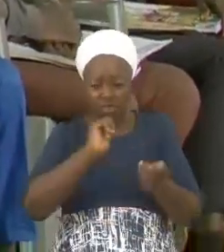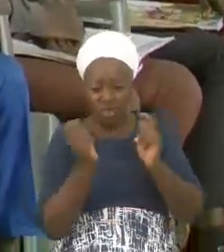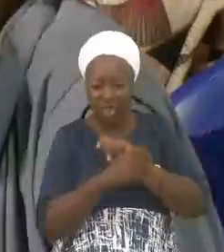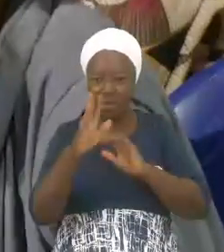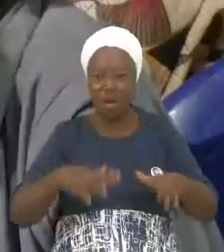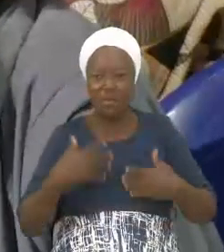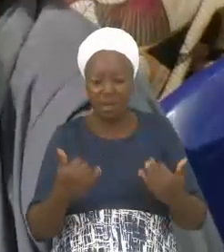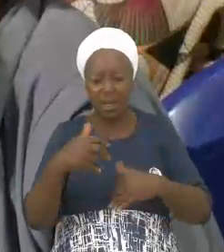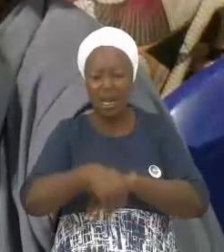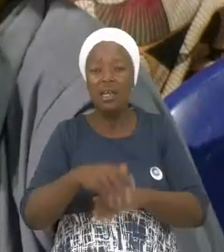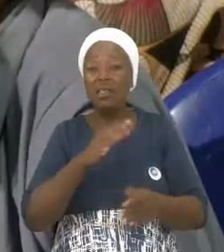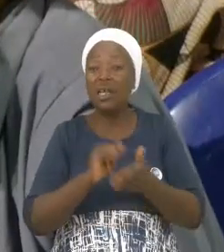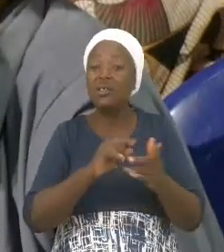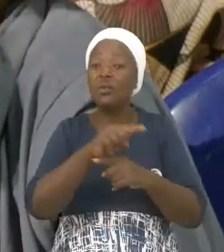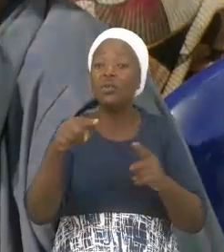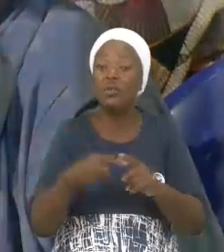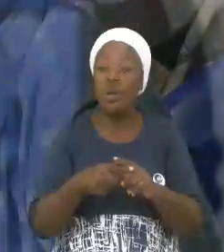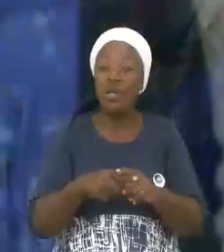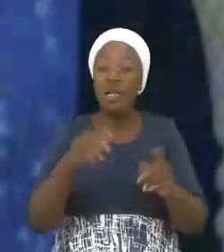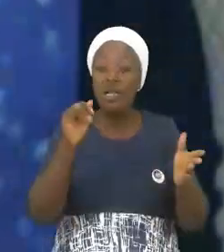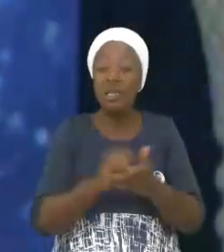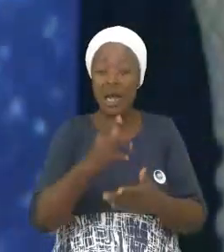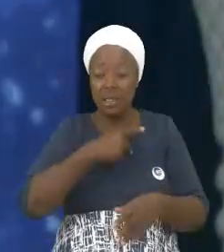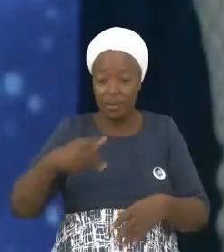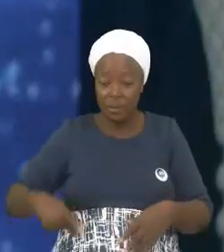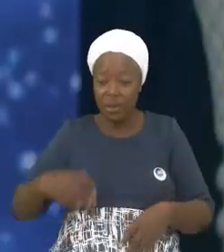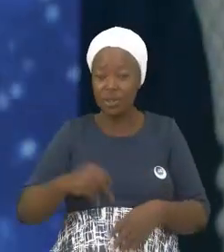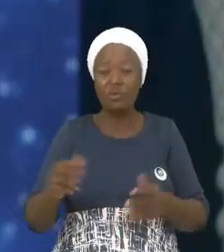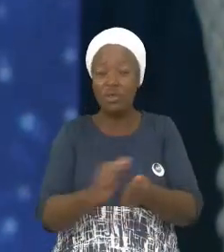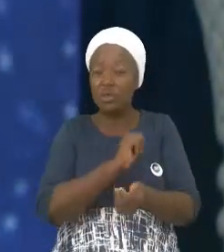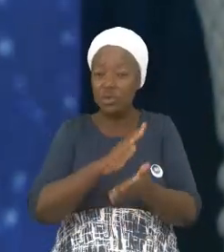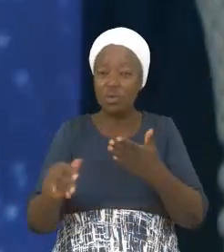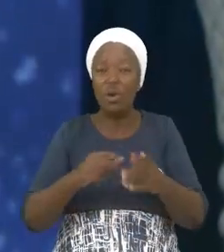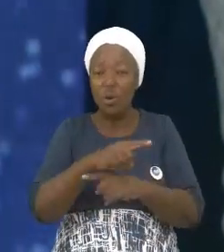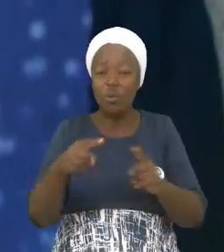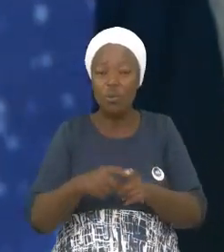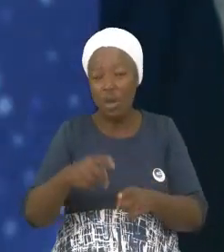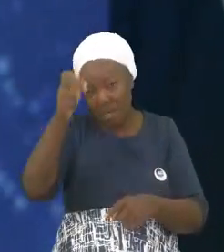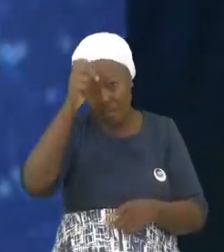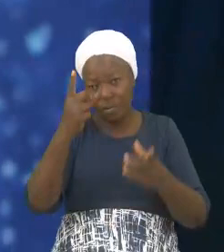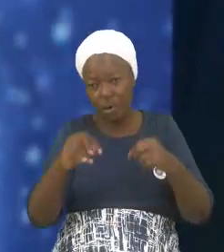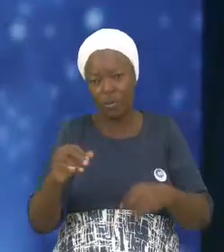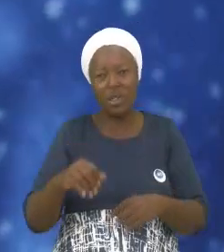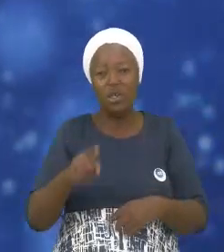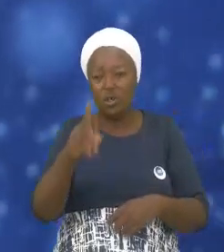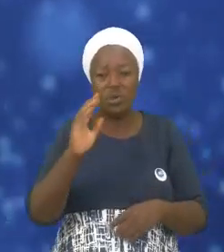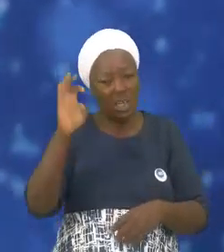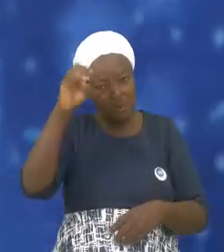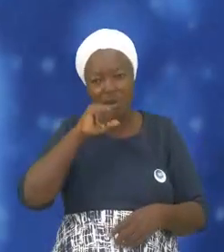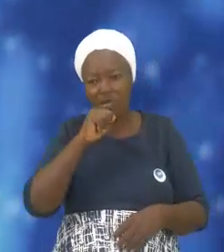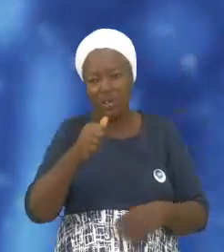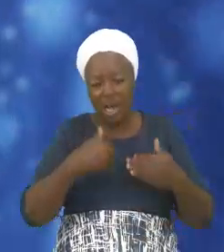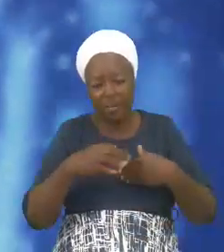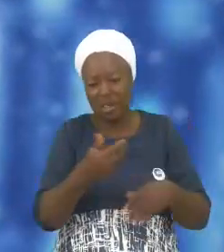tonight, that when that prince of perdition, when he comes, he will have nothing in